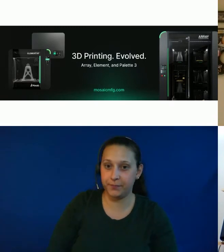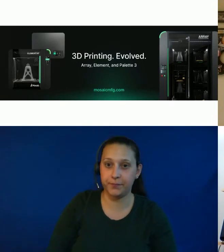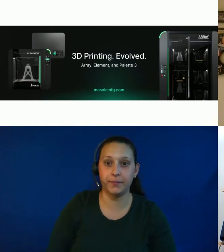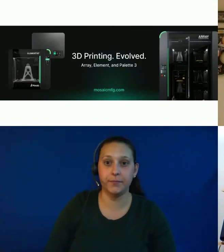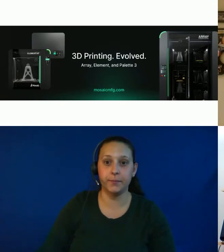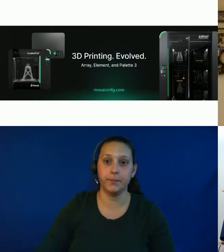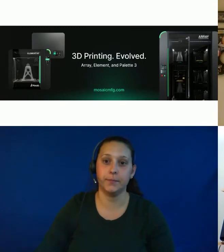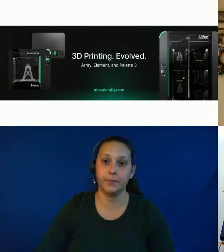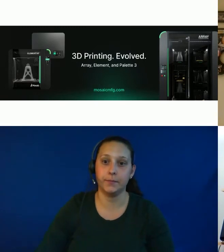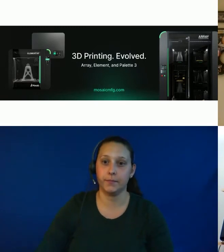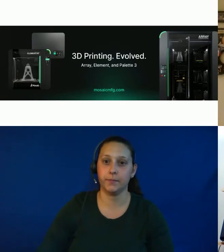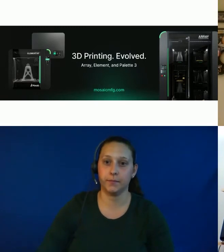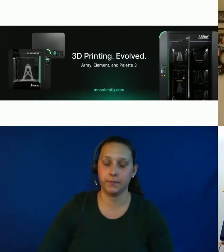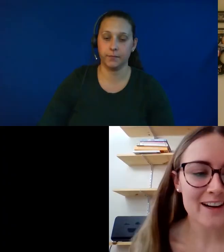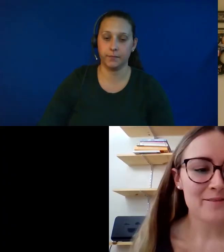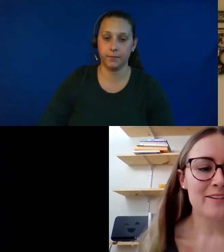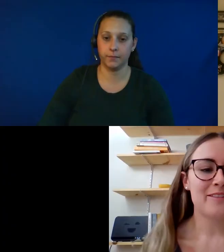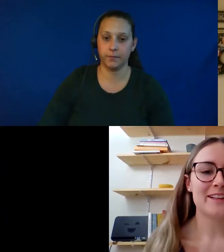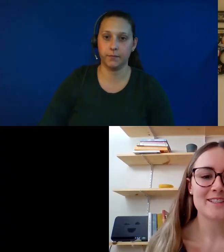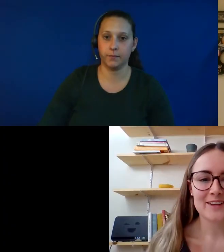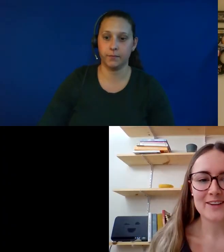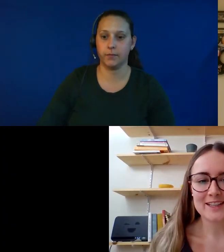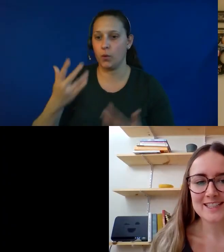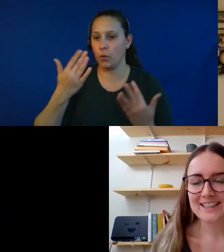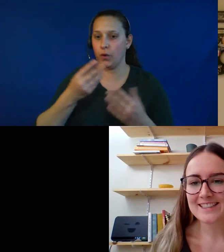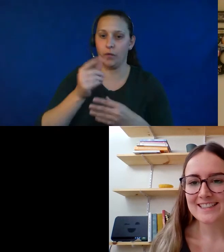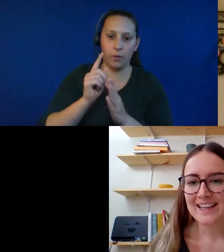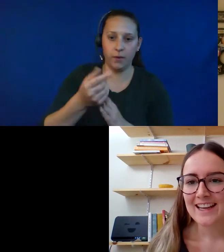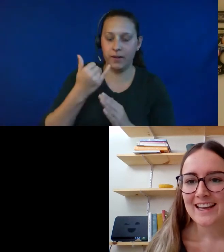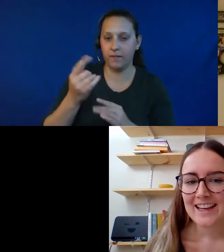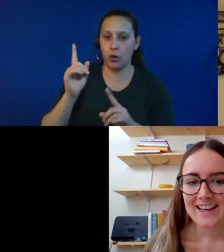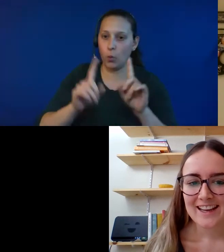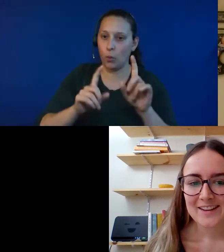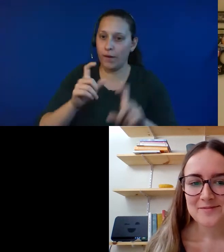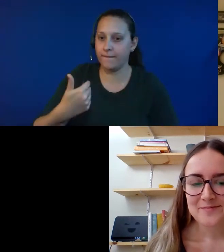So we'll leave the floor open for another couple of minutes for questions.